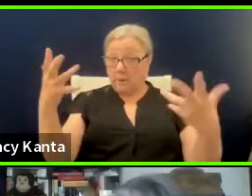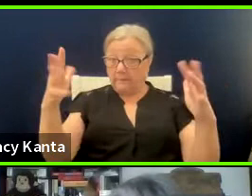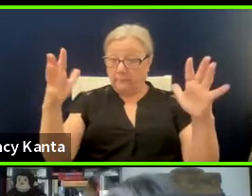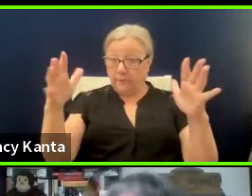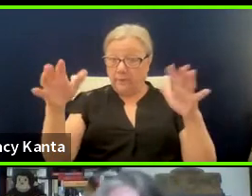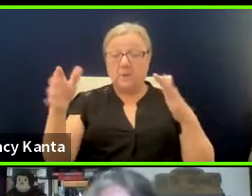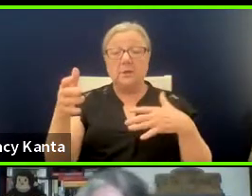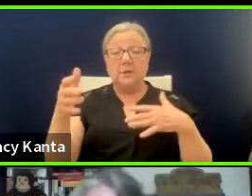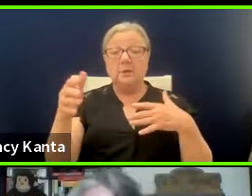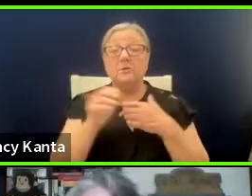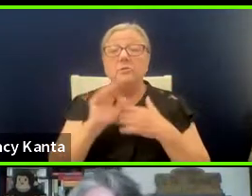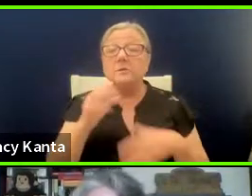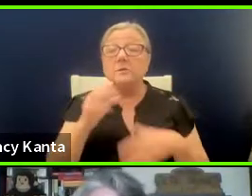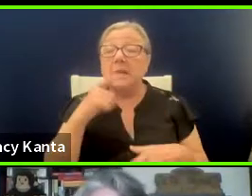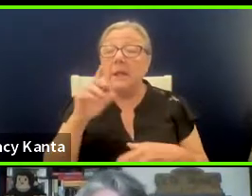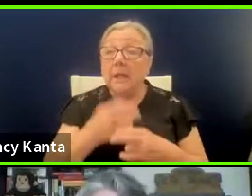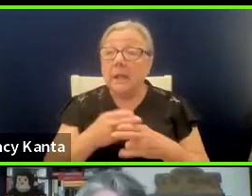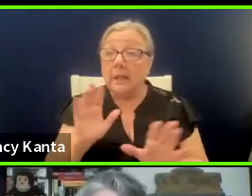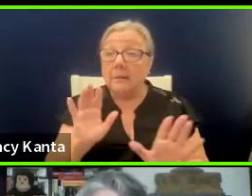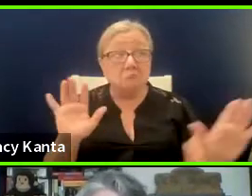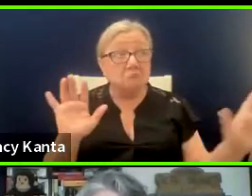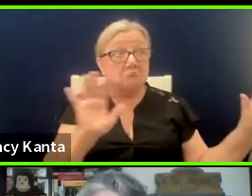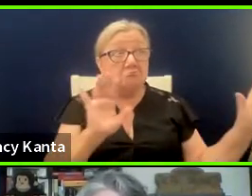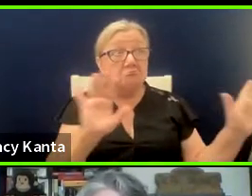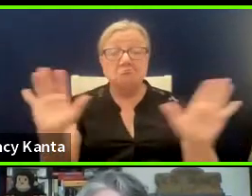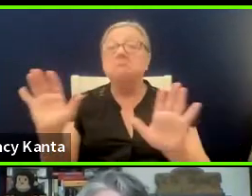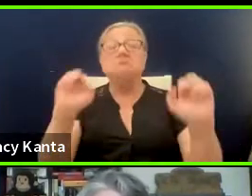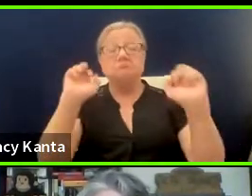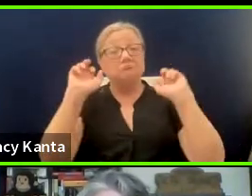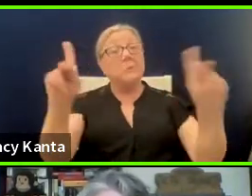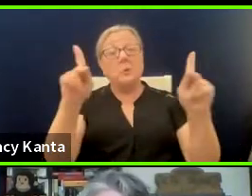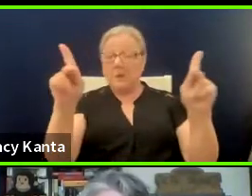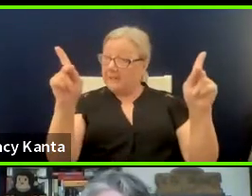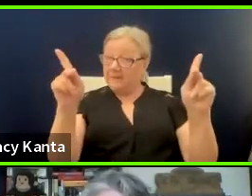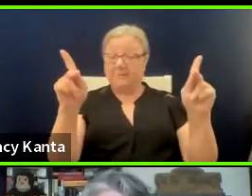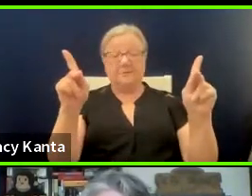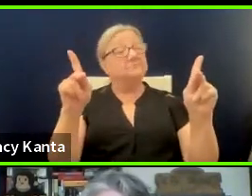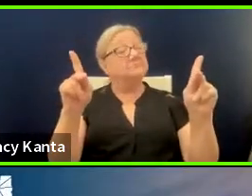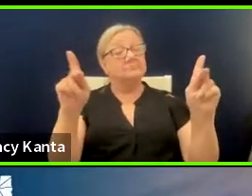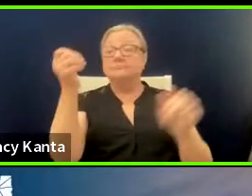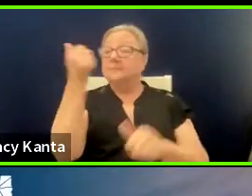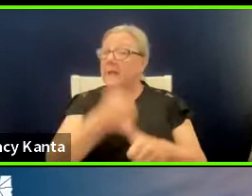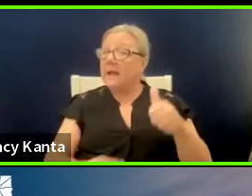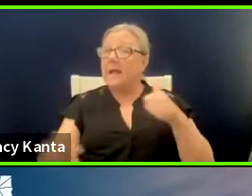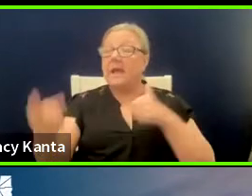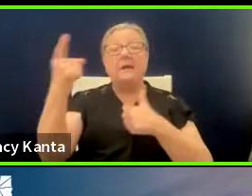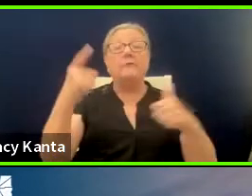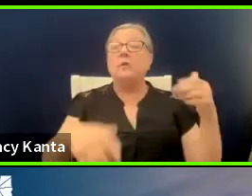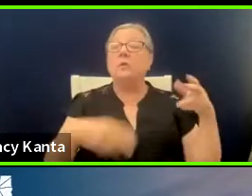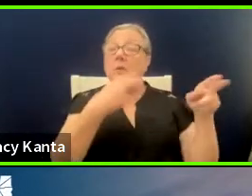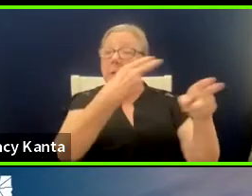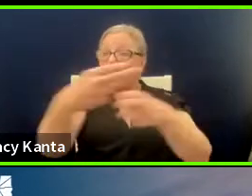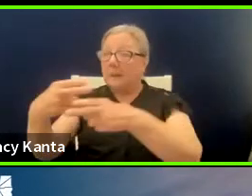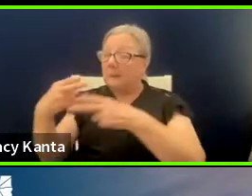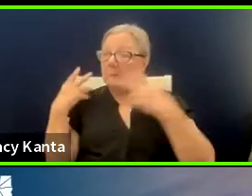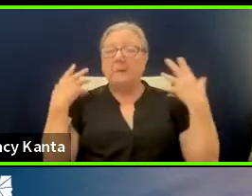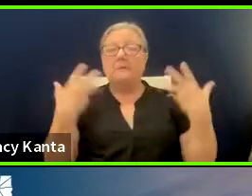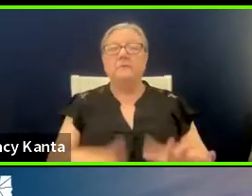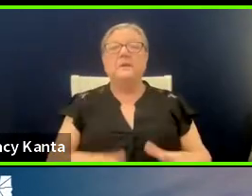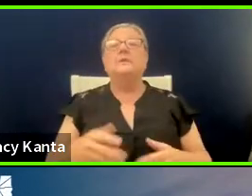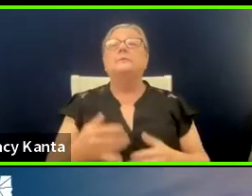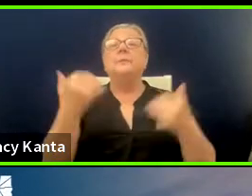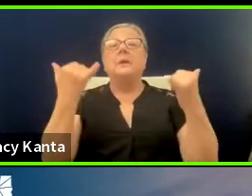All right, then I think we have everyone. So let's bring those slides back